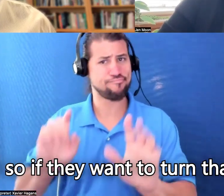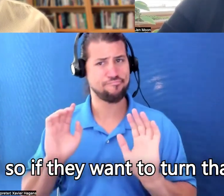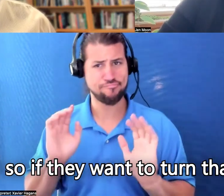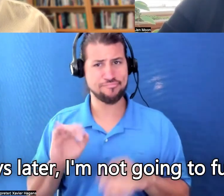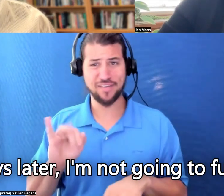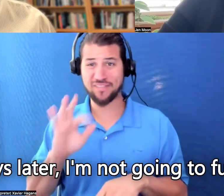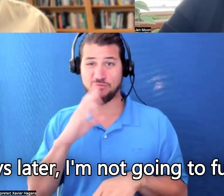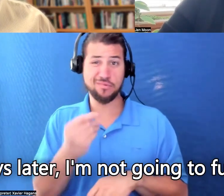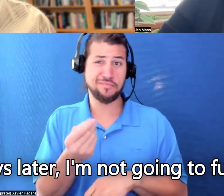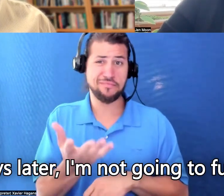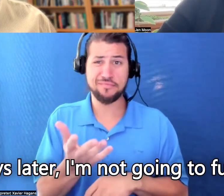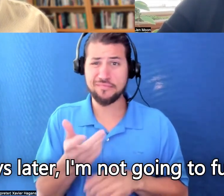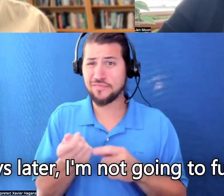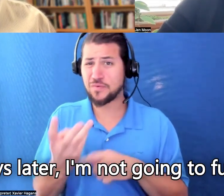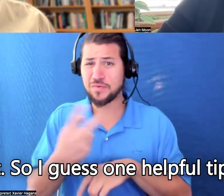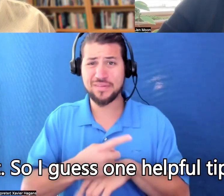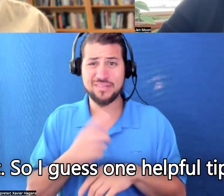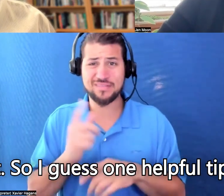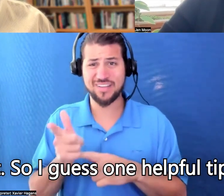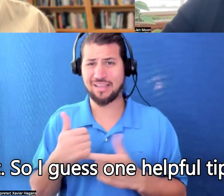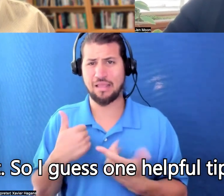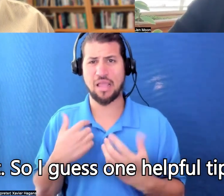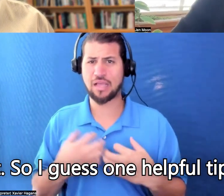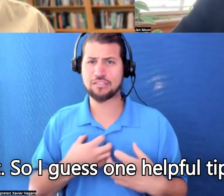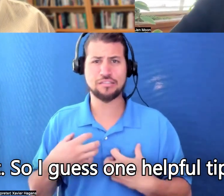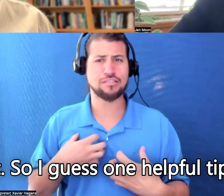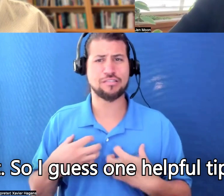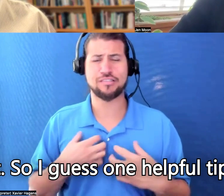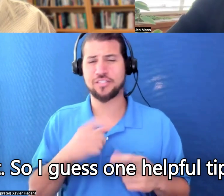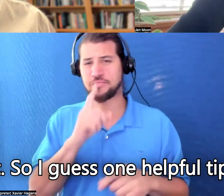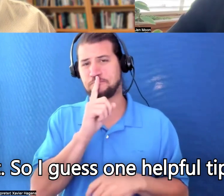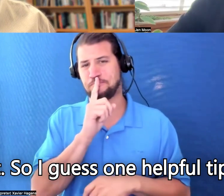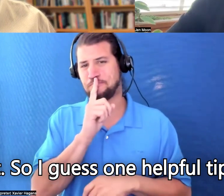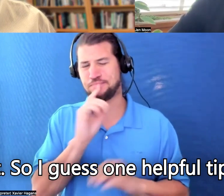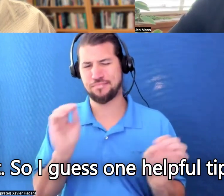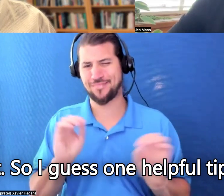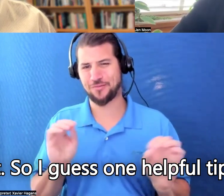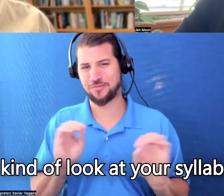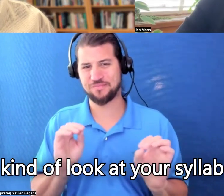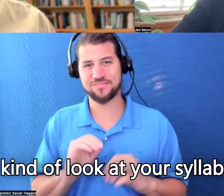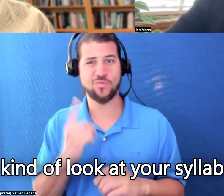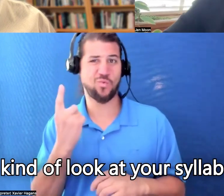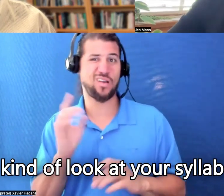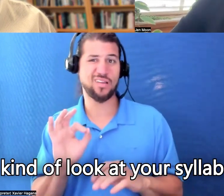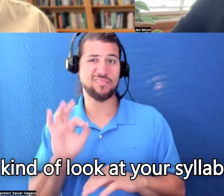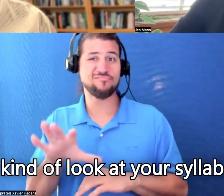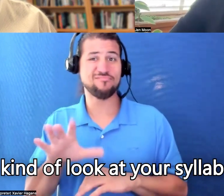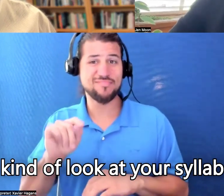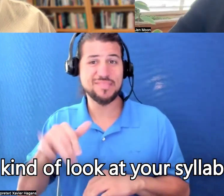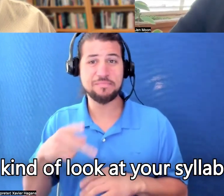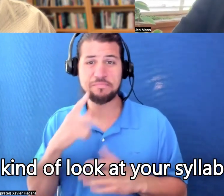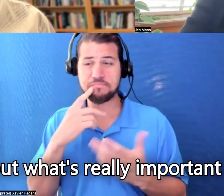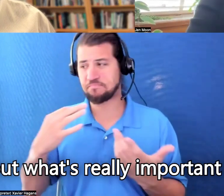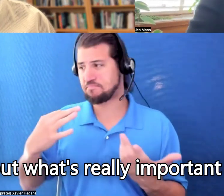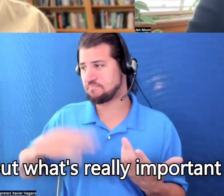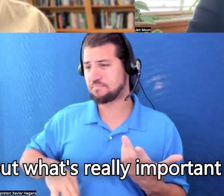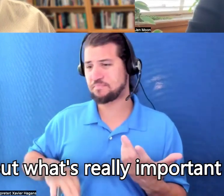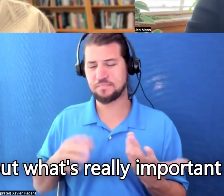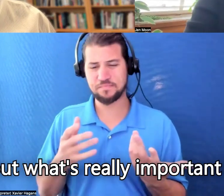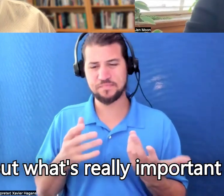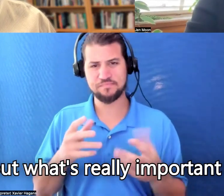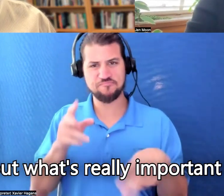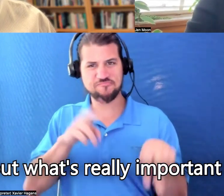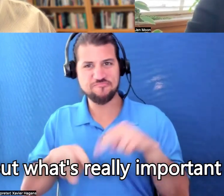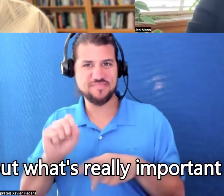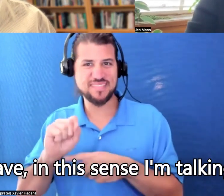to turn that in a few days later, I'm not going to fuss about it. So I guess one helpful tip is just to kind of look at your syllabus, think about what's